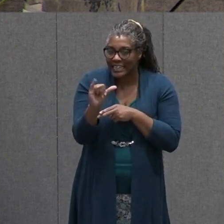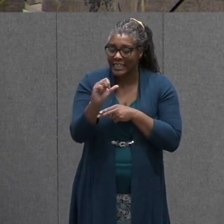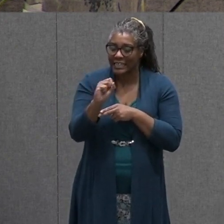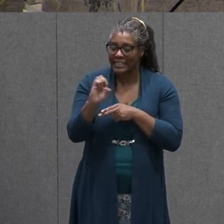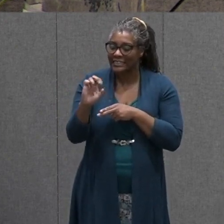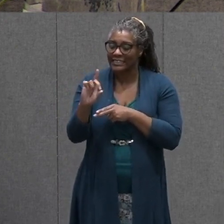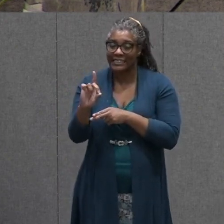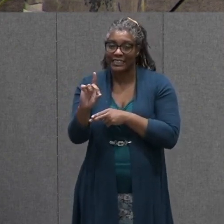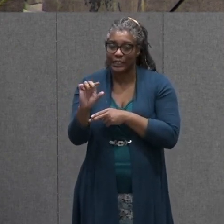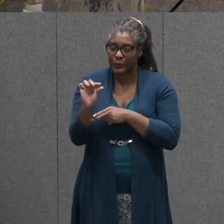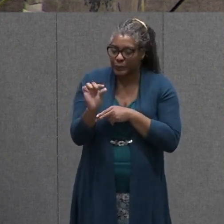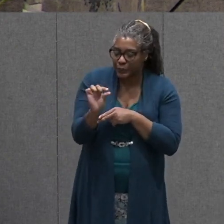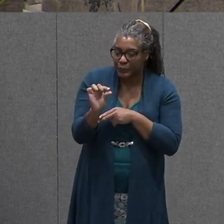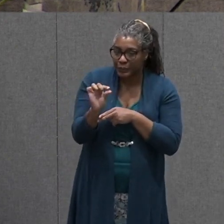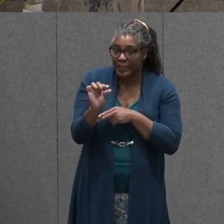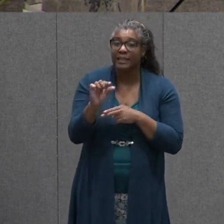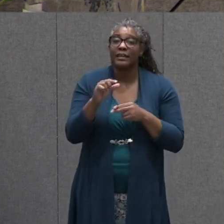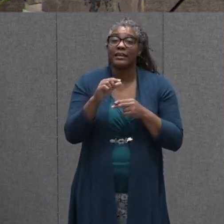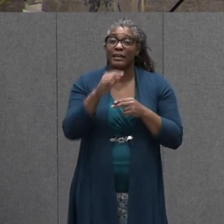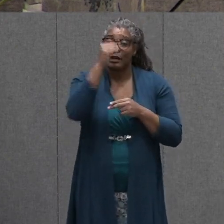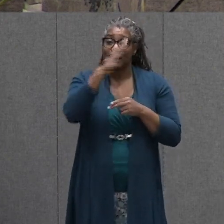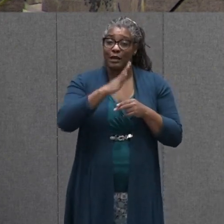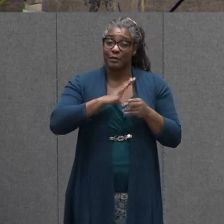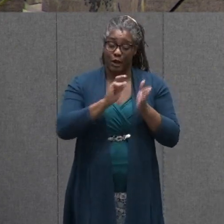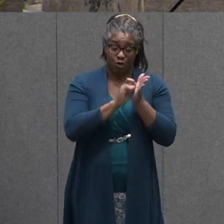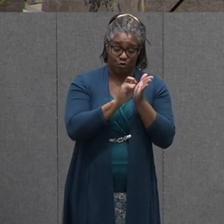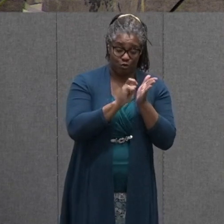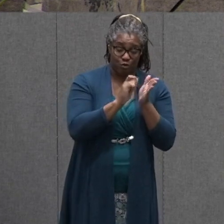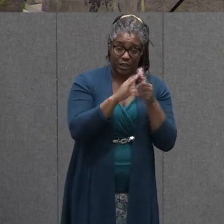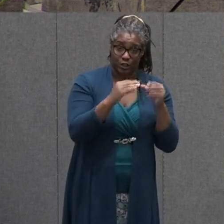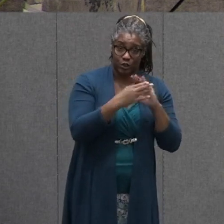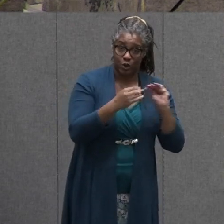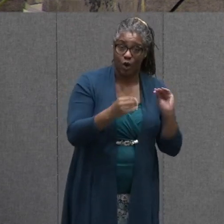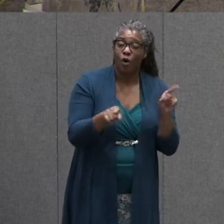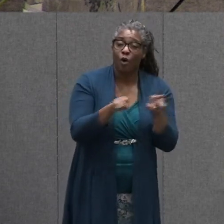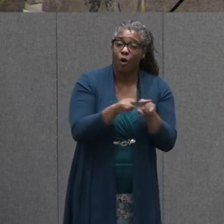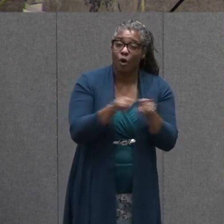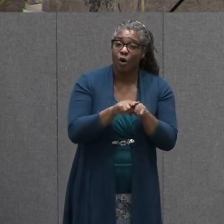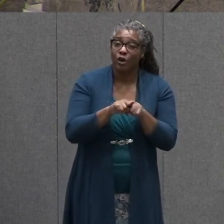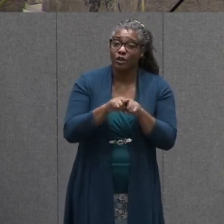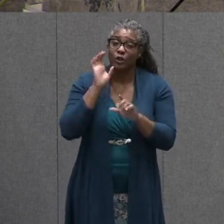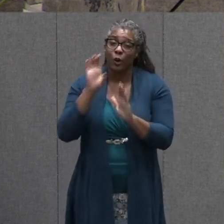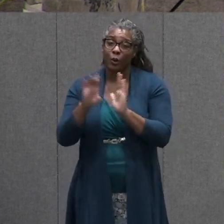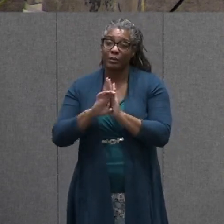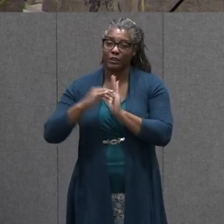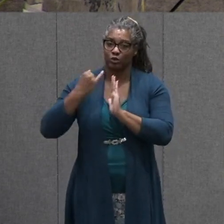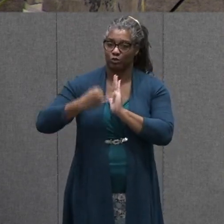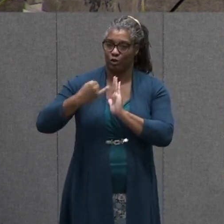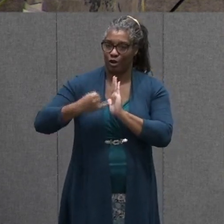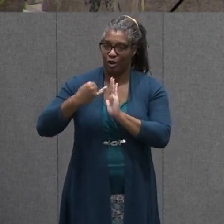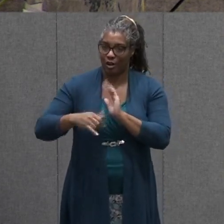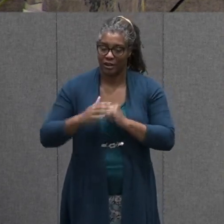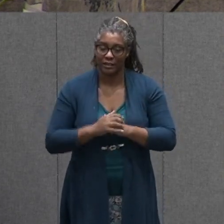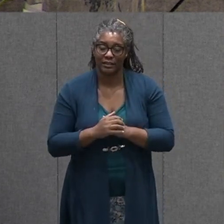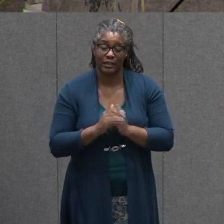first thing we're going to do is say, do I see any parts of this word that I've seen in other words